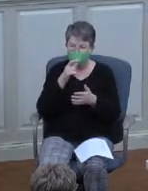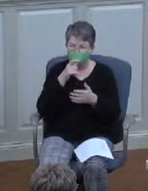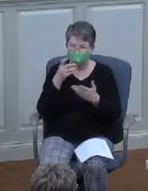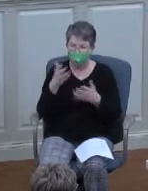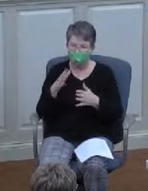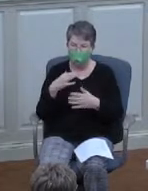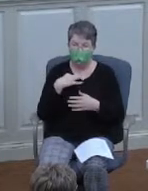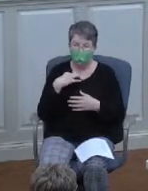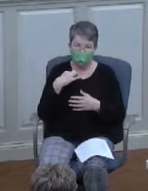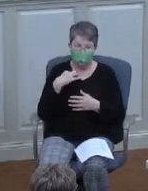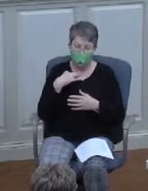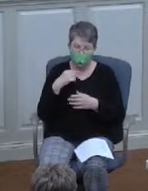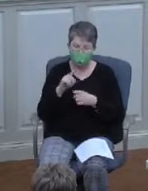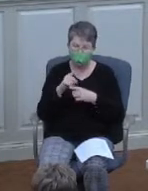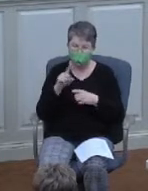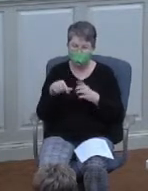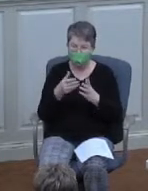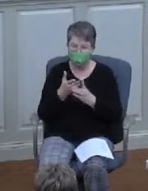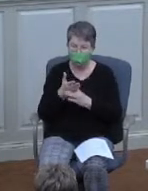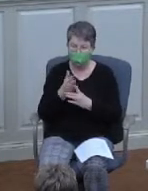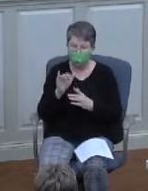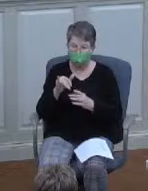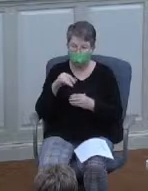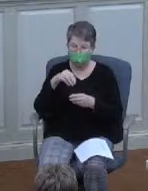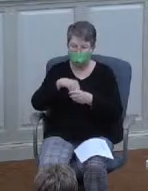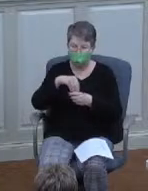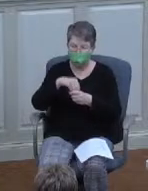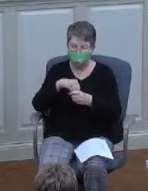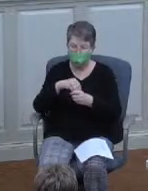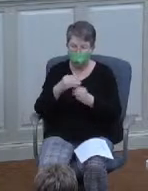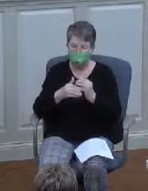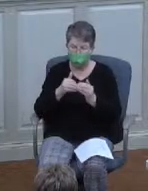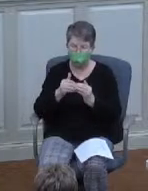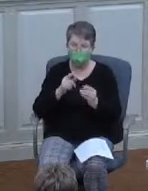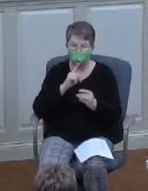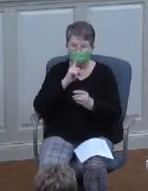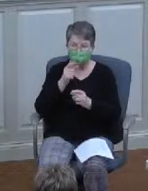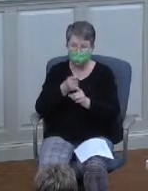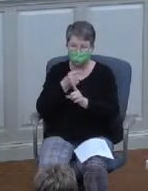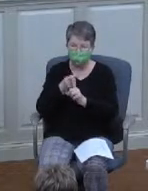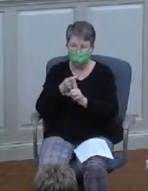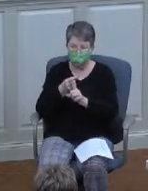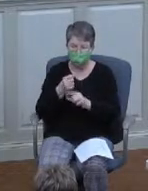as we've gone through that internal process, it is impactful.